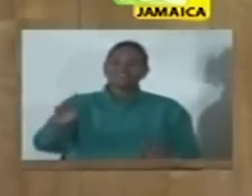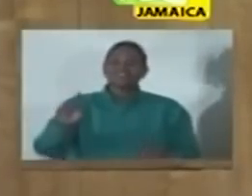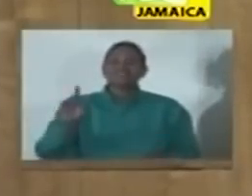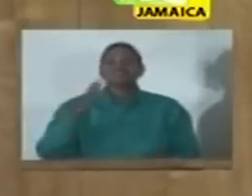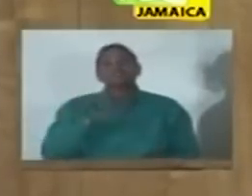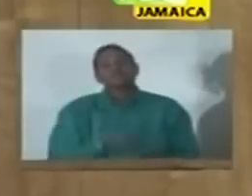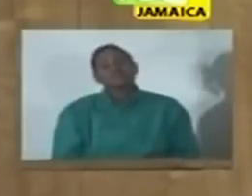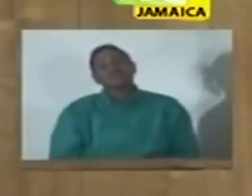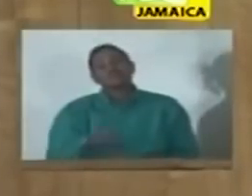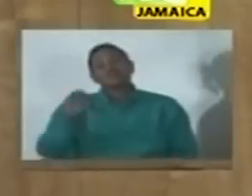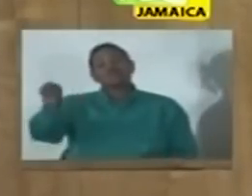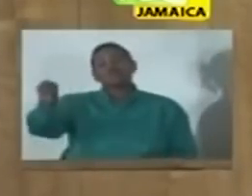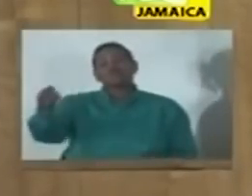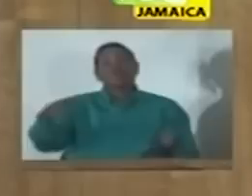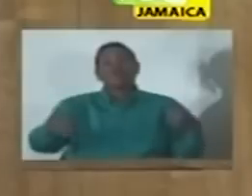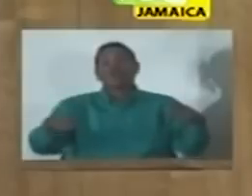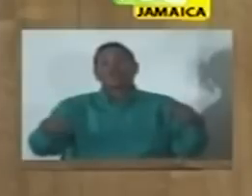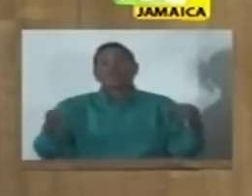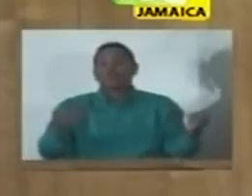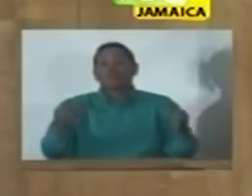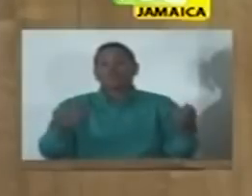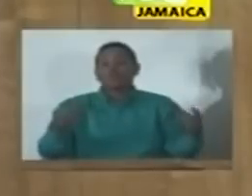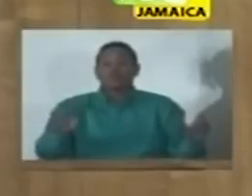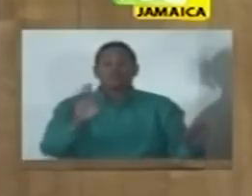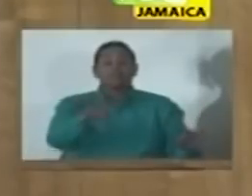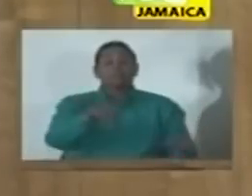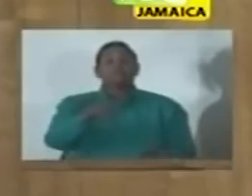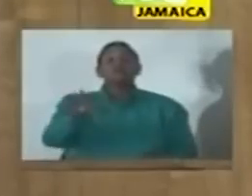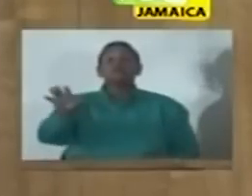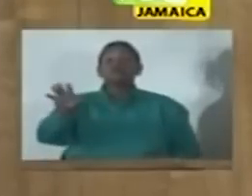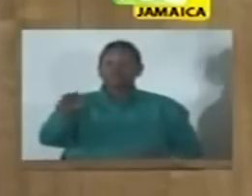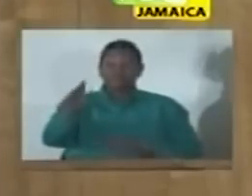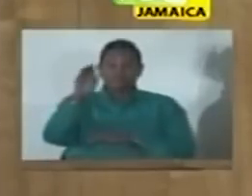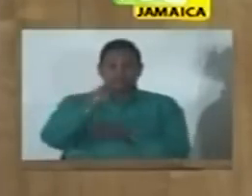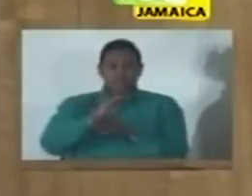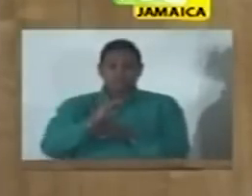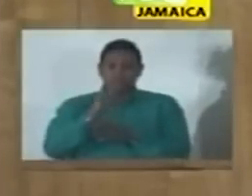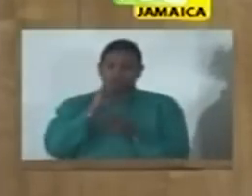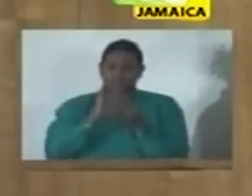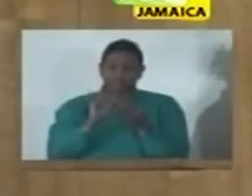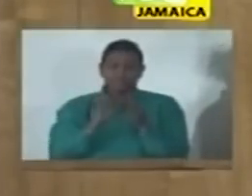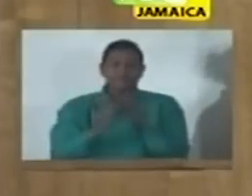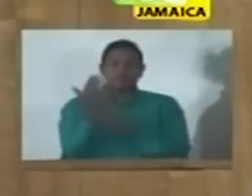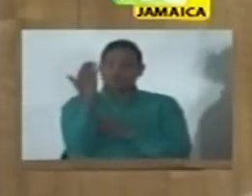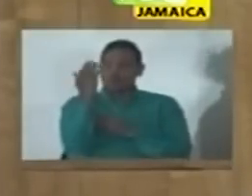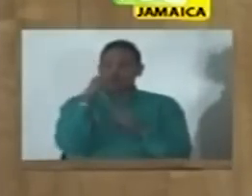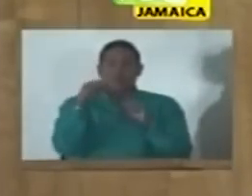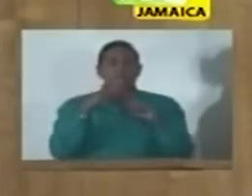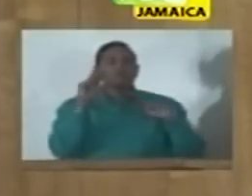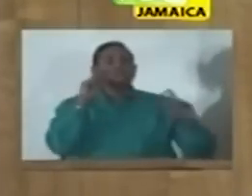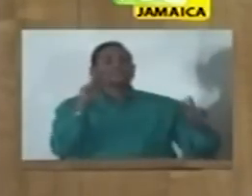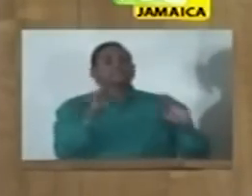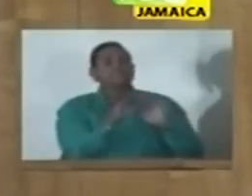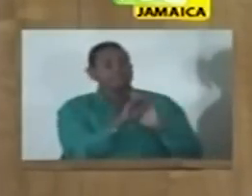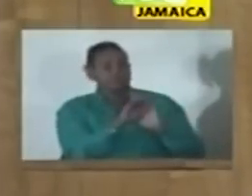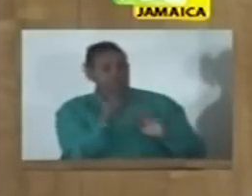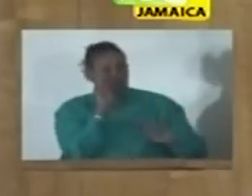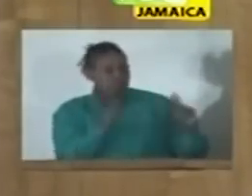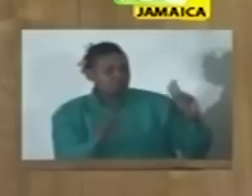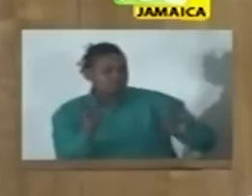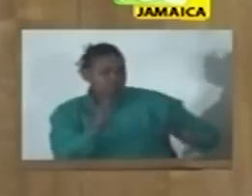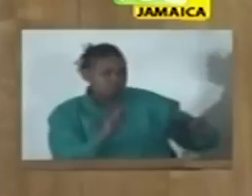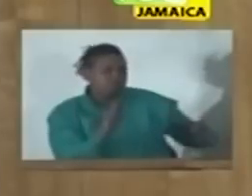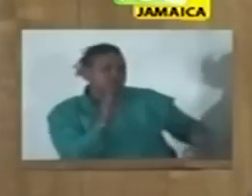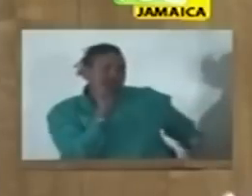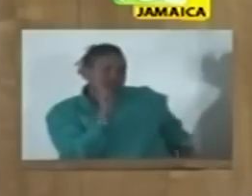Mr. President, the minister spoke this morning about seeing video of